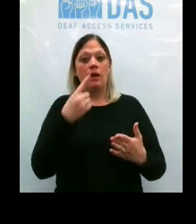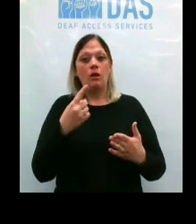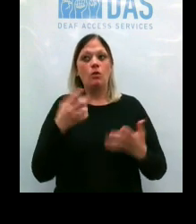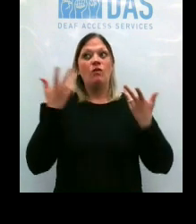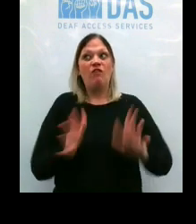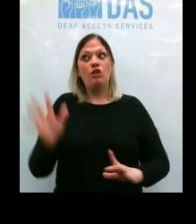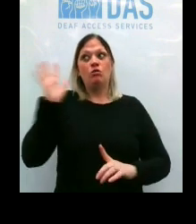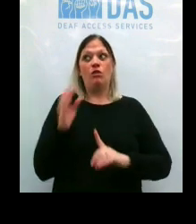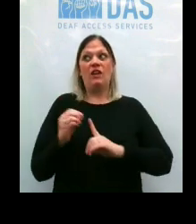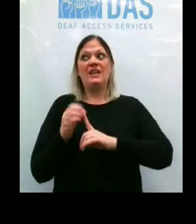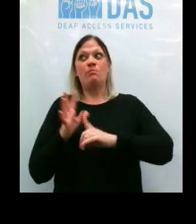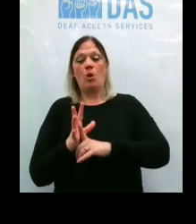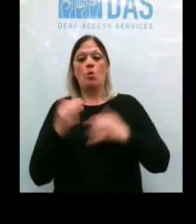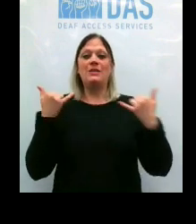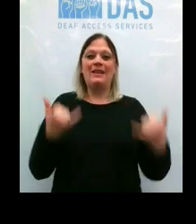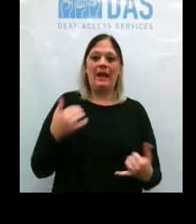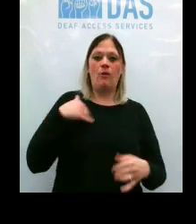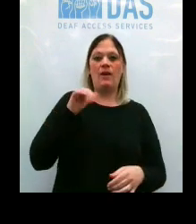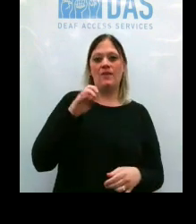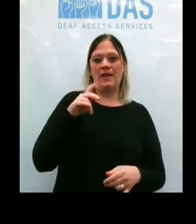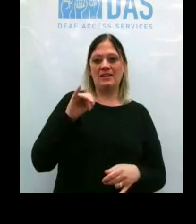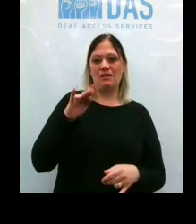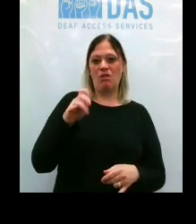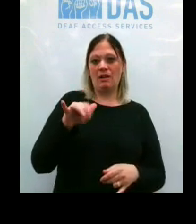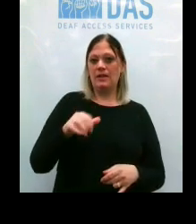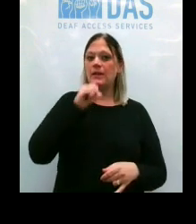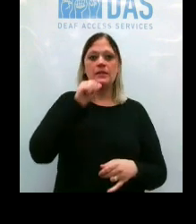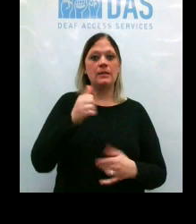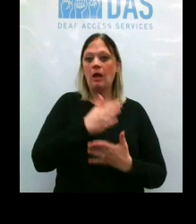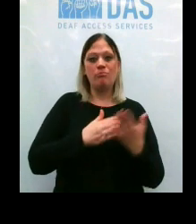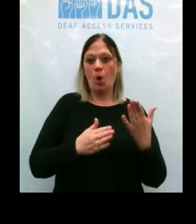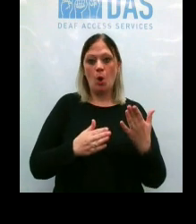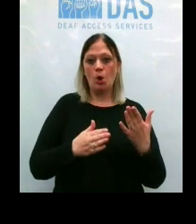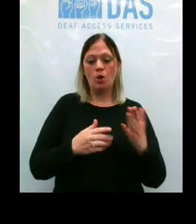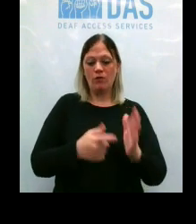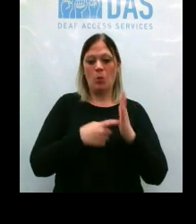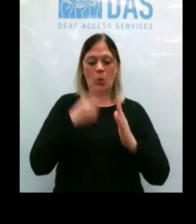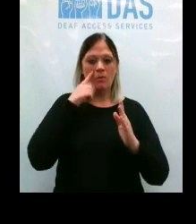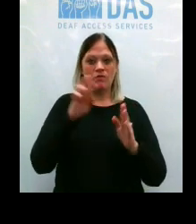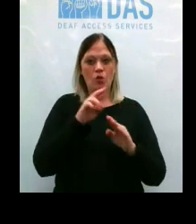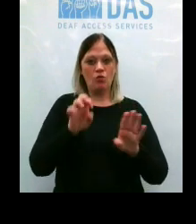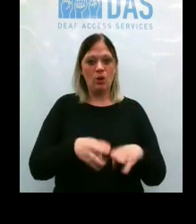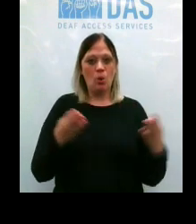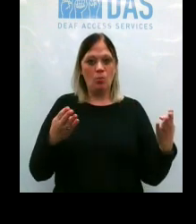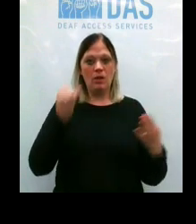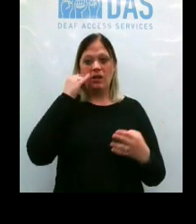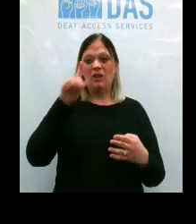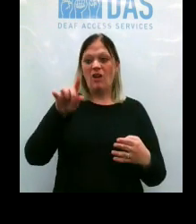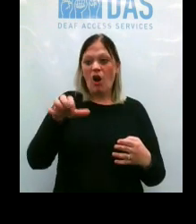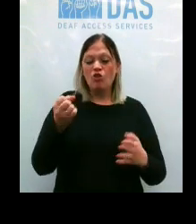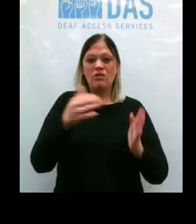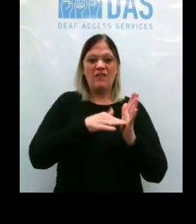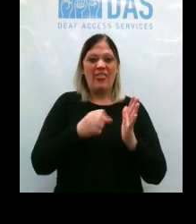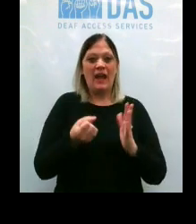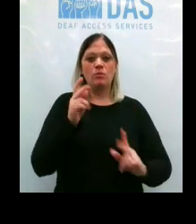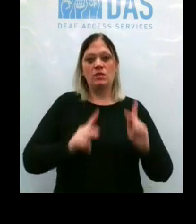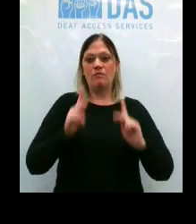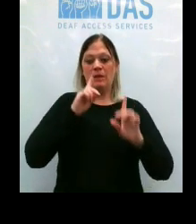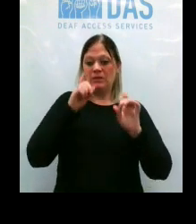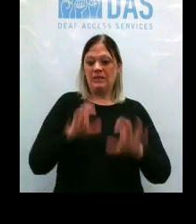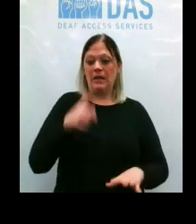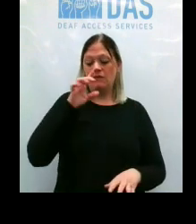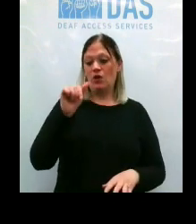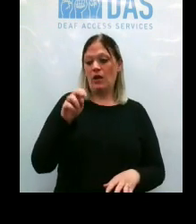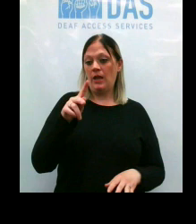antibodies. It is not part of the New York State analysis for reopening. So if hundreds of thousands of people got tested for